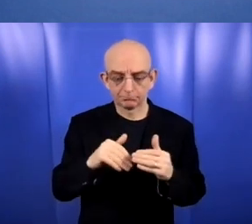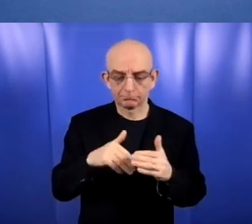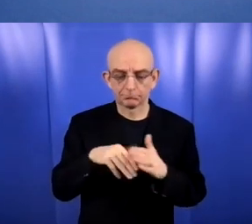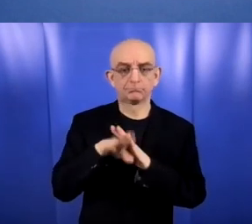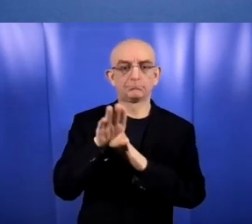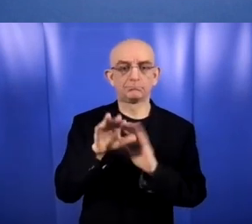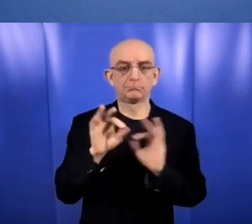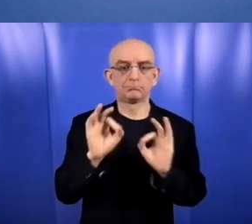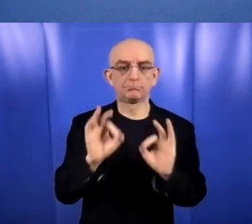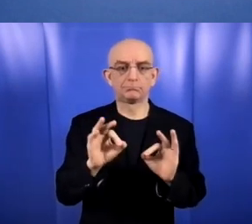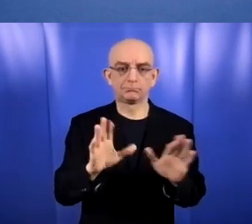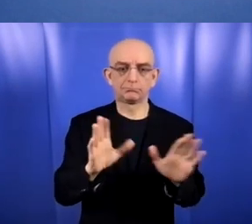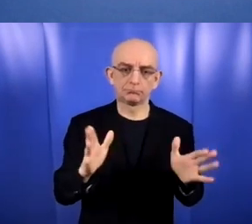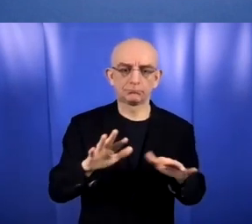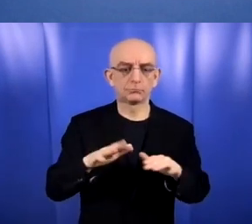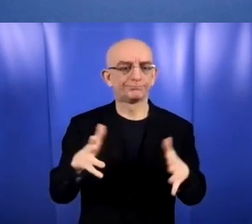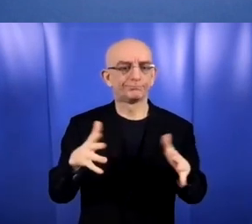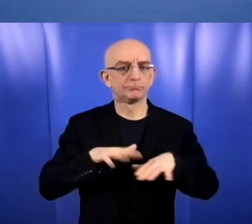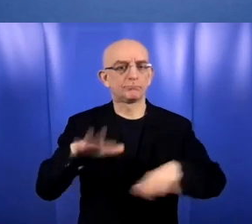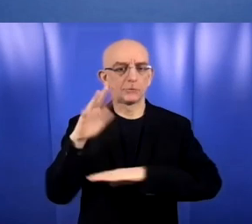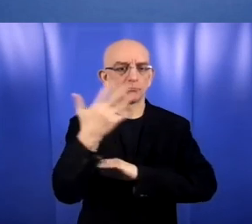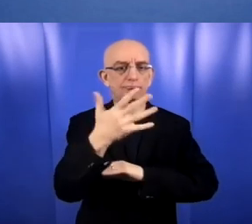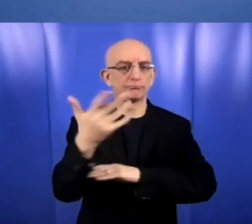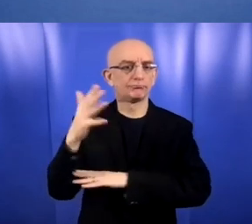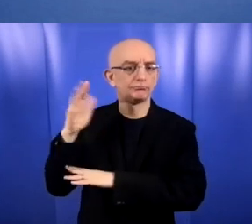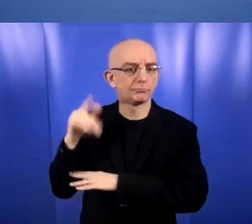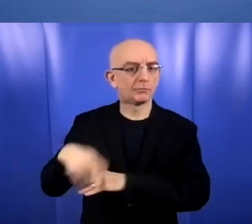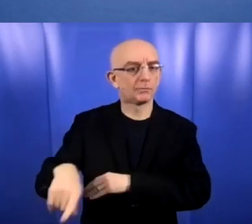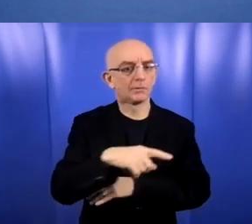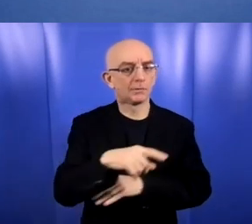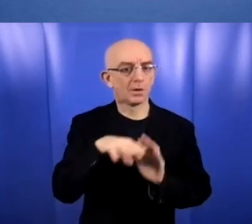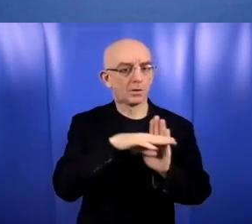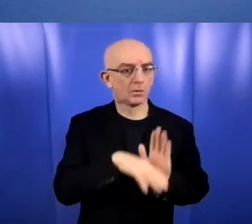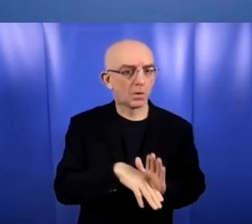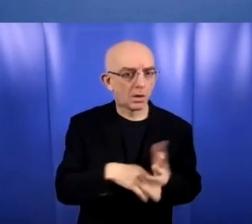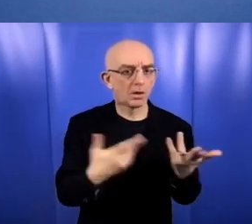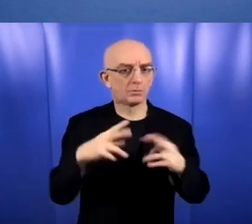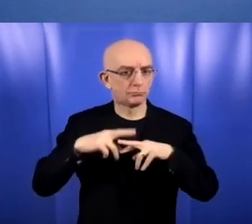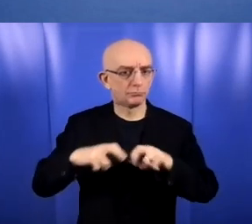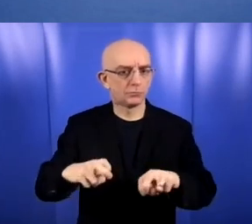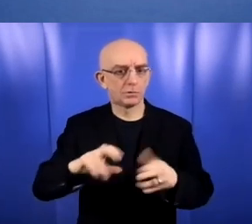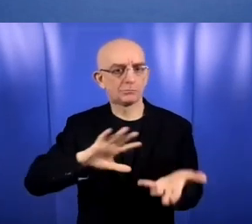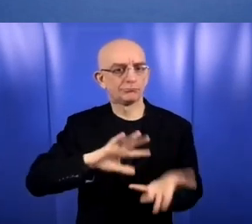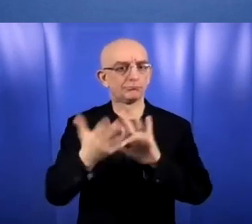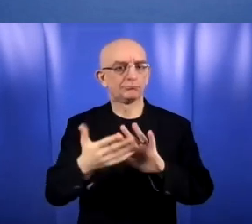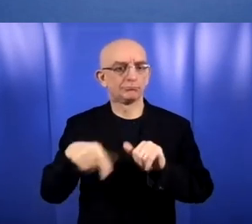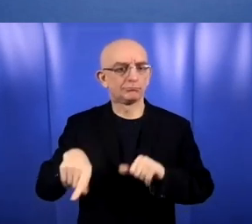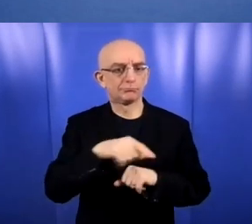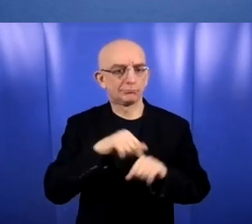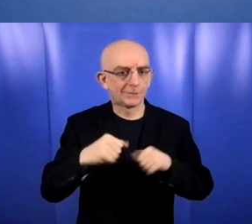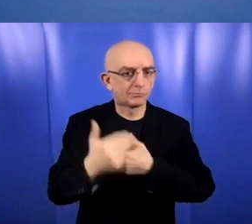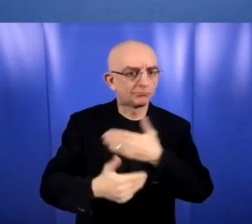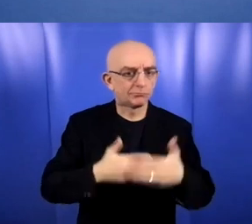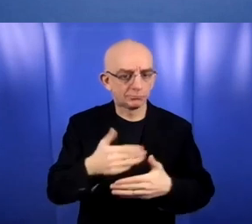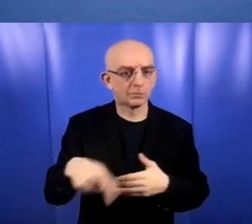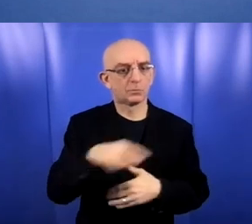work more readily with development actors in order to achieve